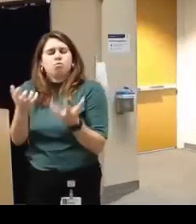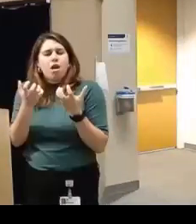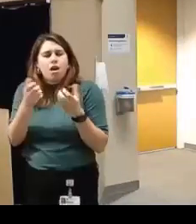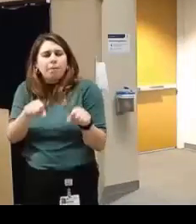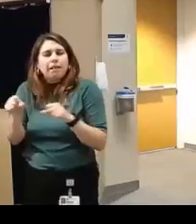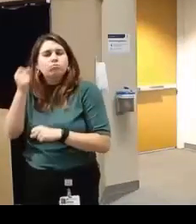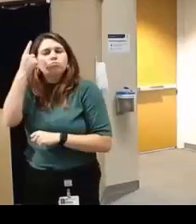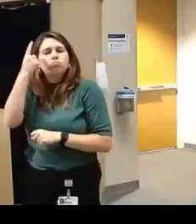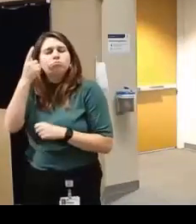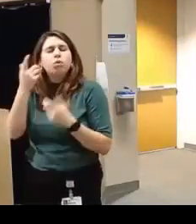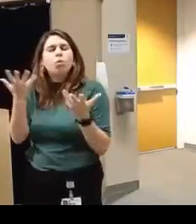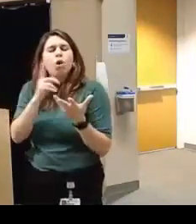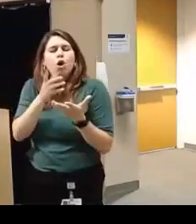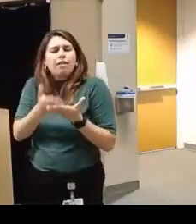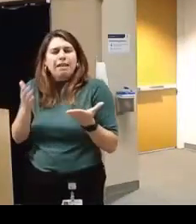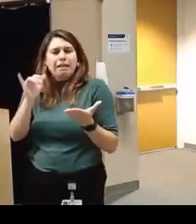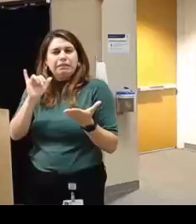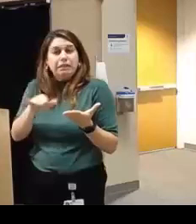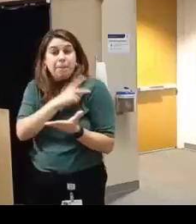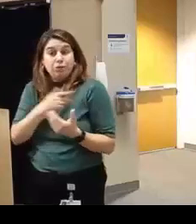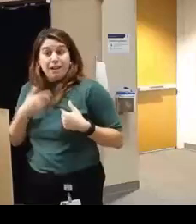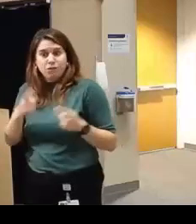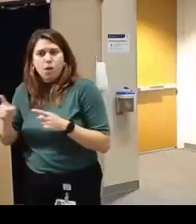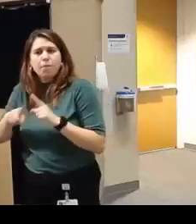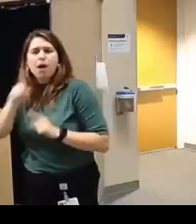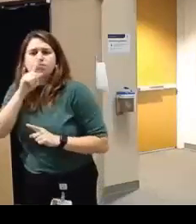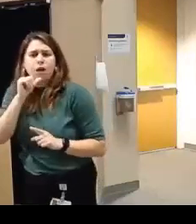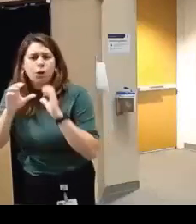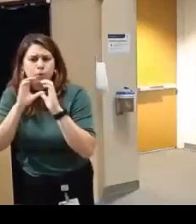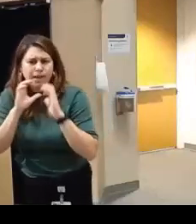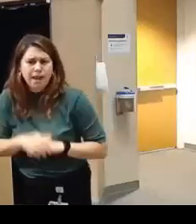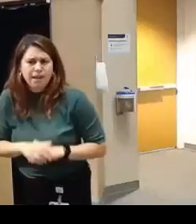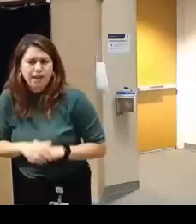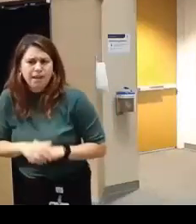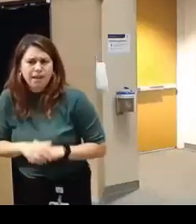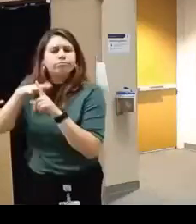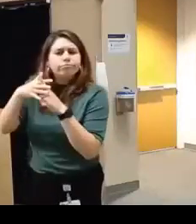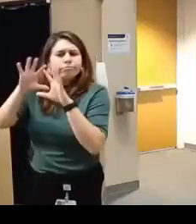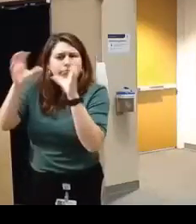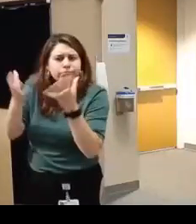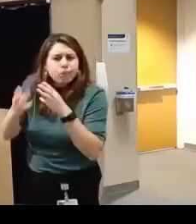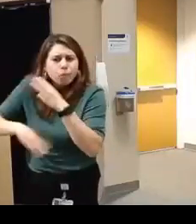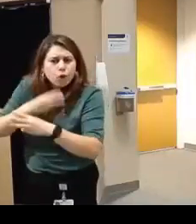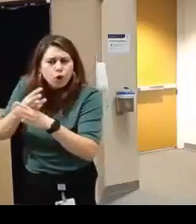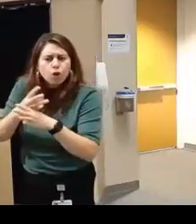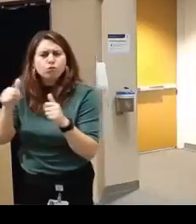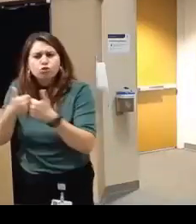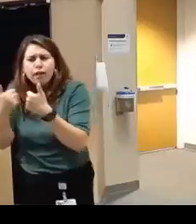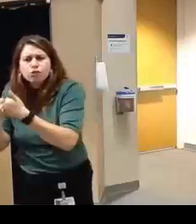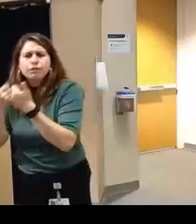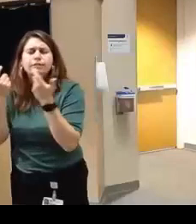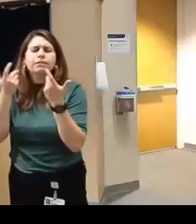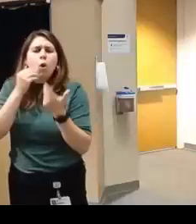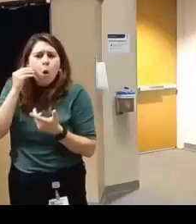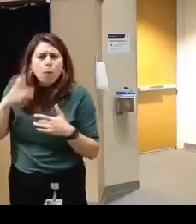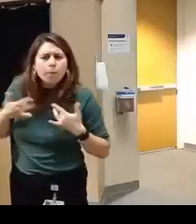are the communicated things that patients have going on in their lives? What's the context of their world? What are the challenges going on at